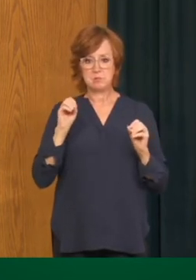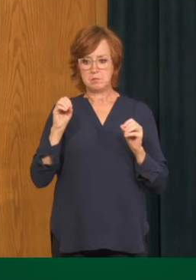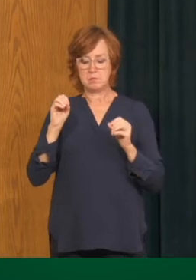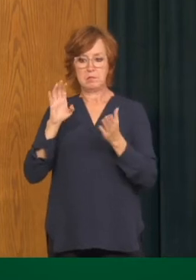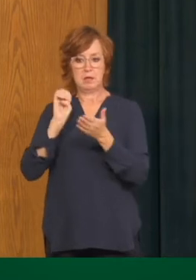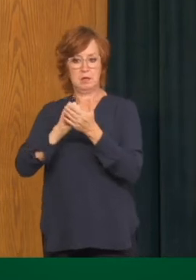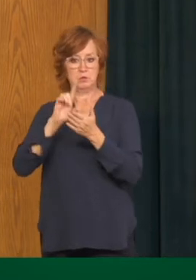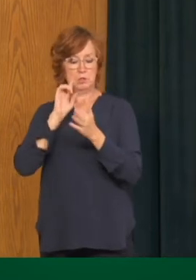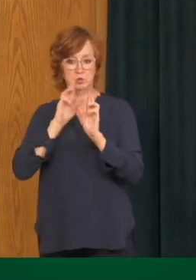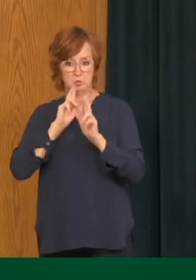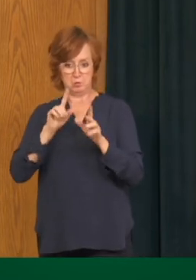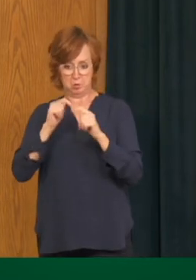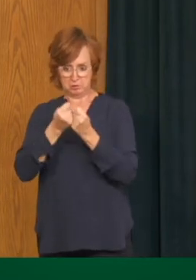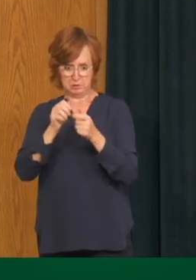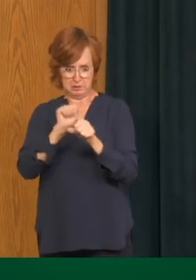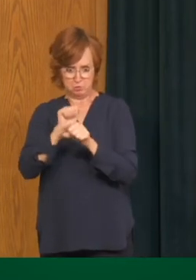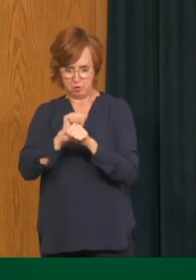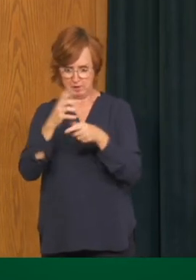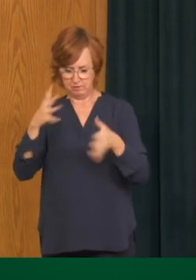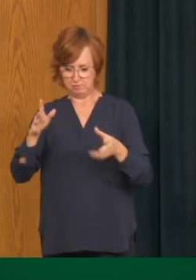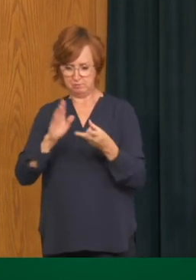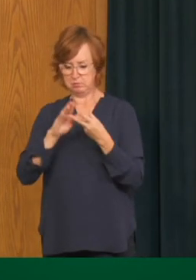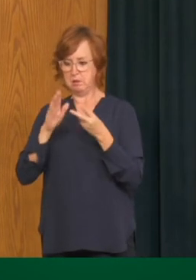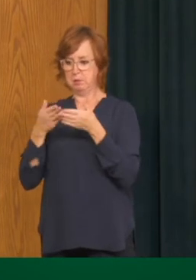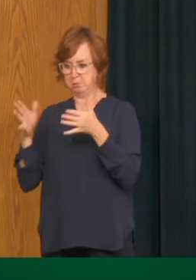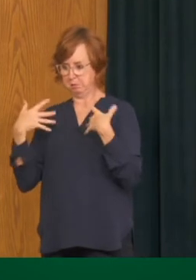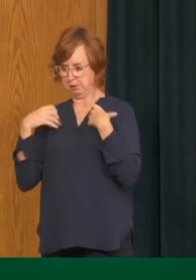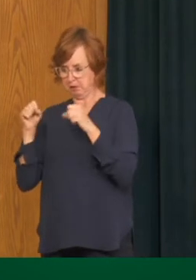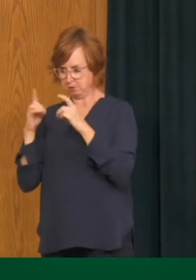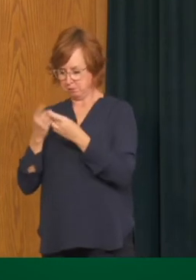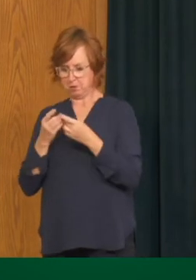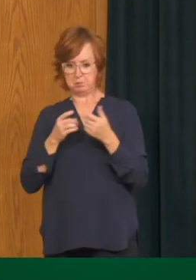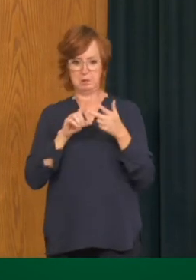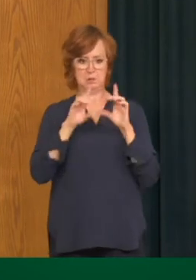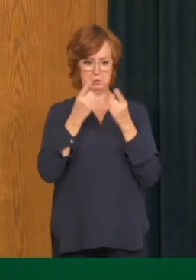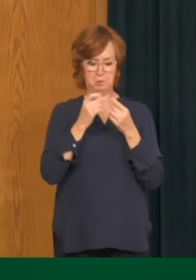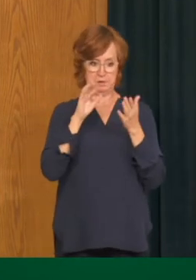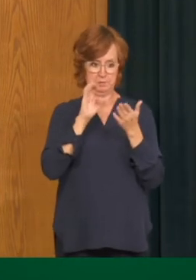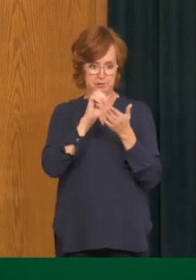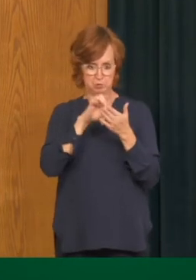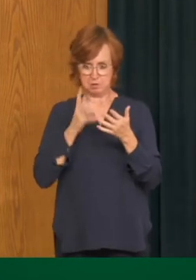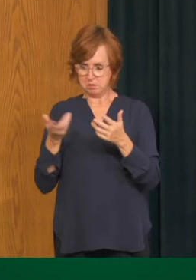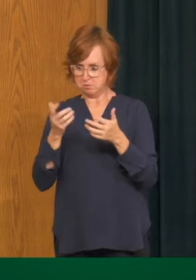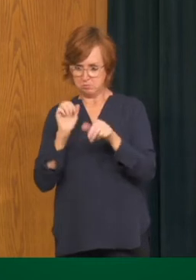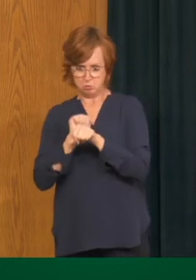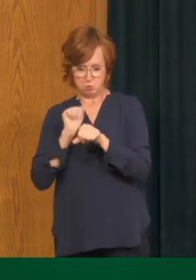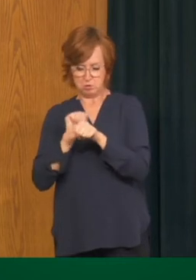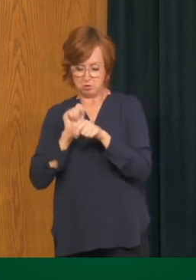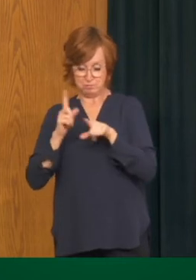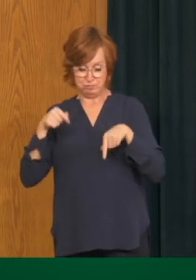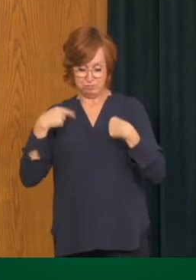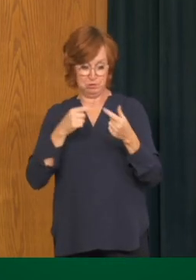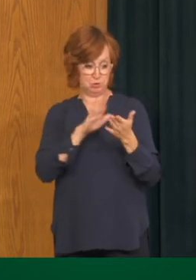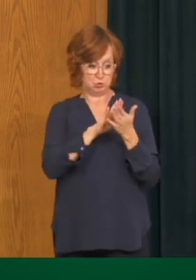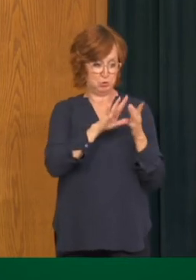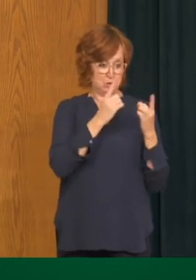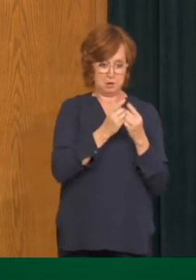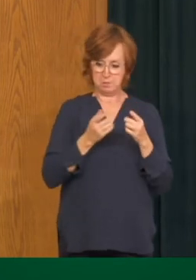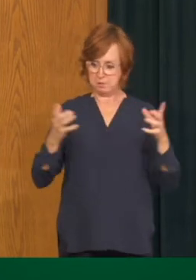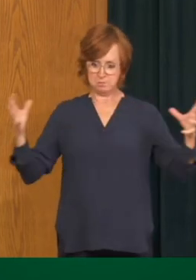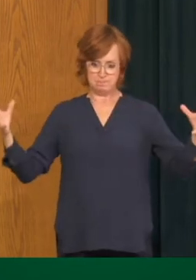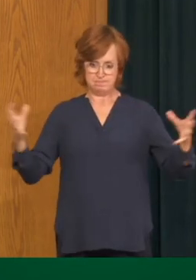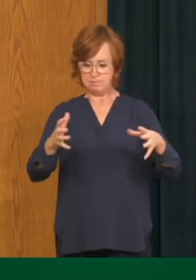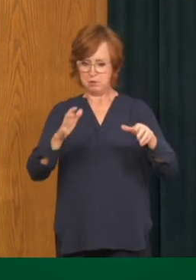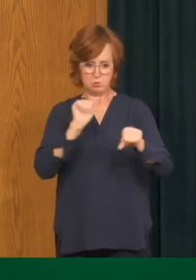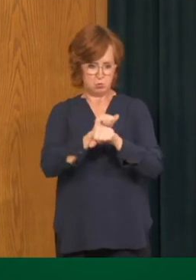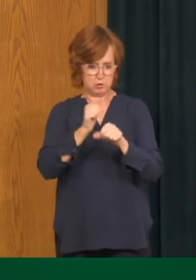alongside the Ministry of Education as well as Public Health, and most importantly our school divisions, to ensure that their operational plans